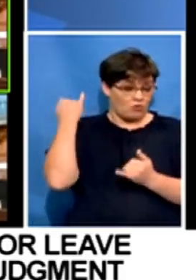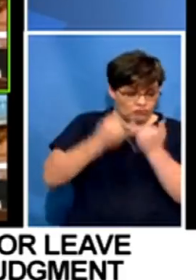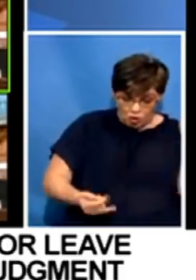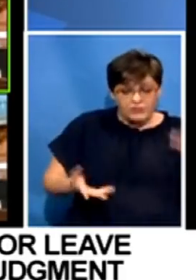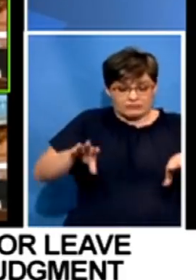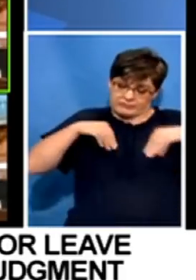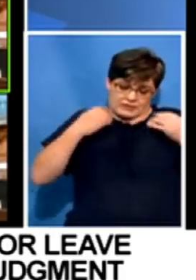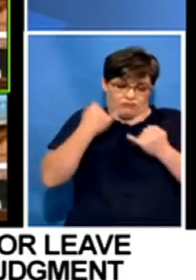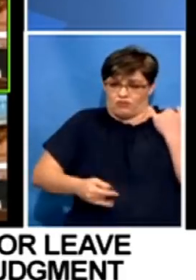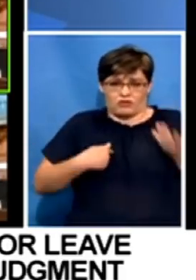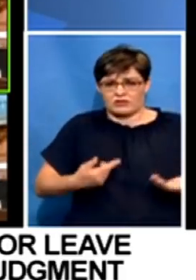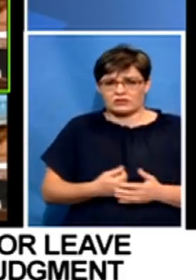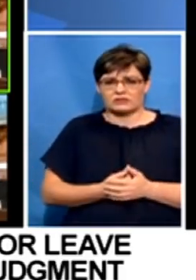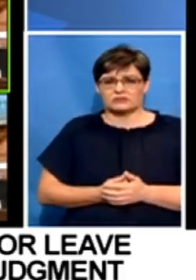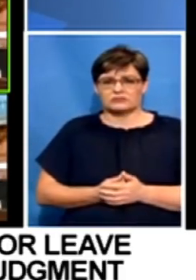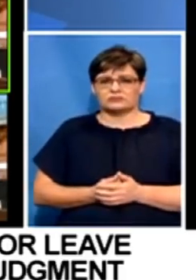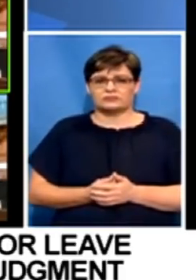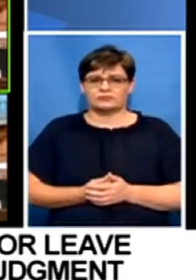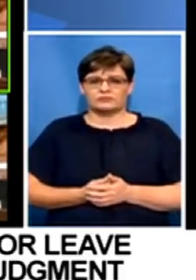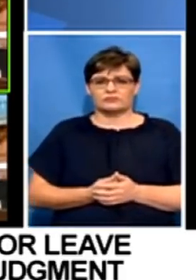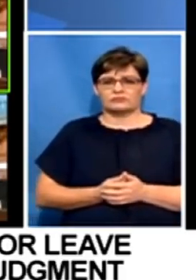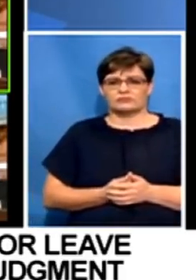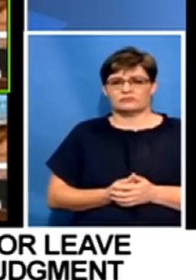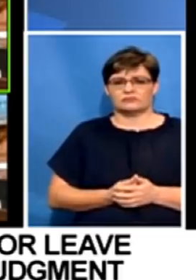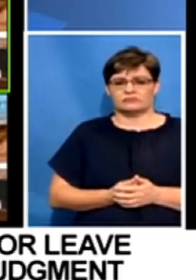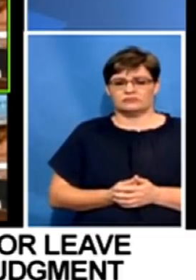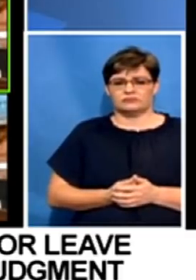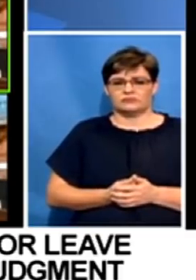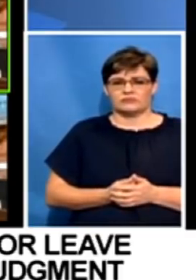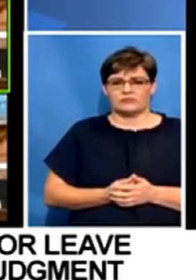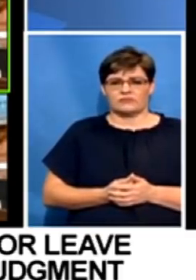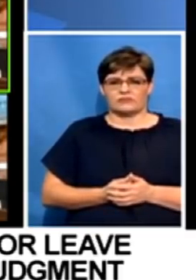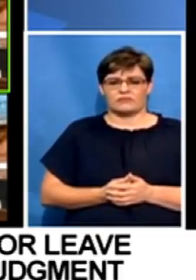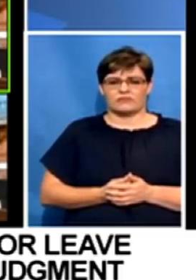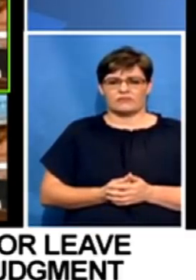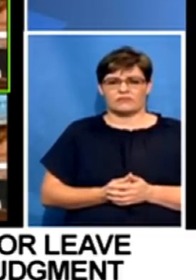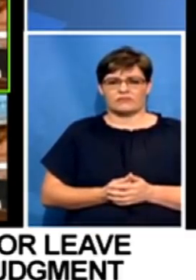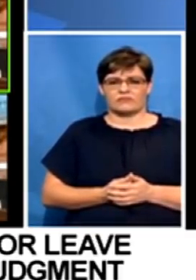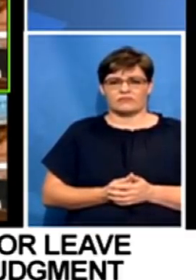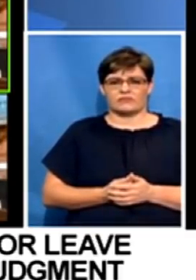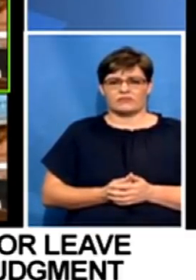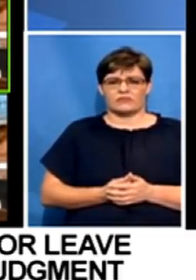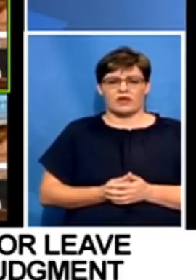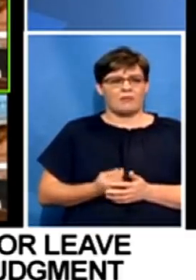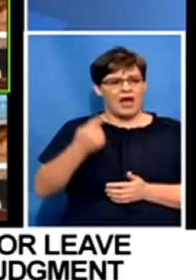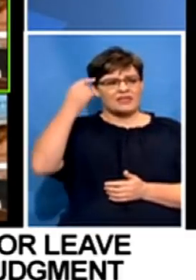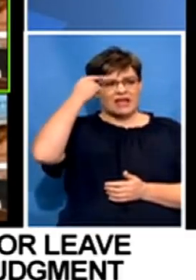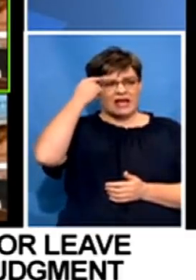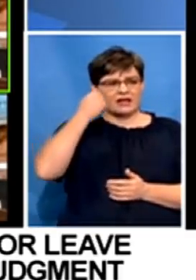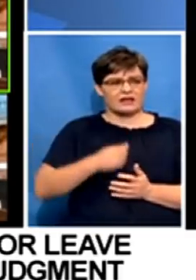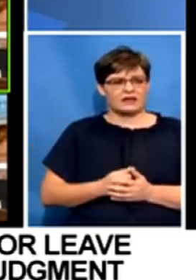issue, I think the underlying reason for pitching the test at the